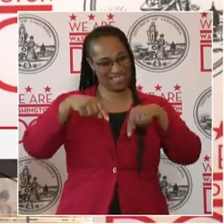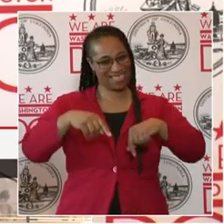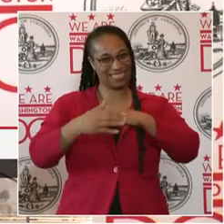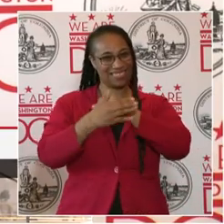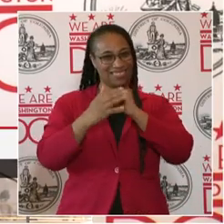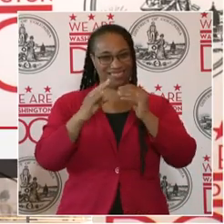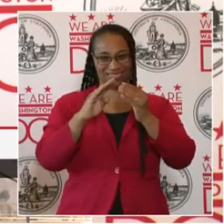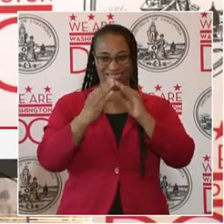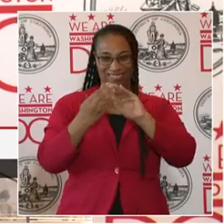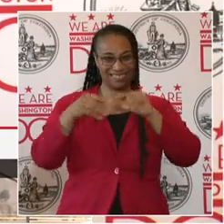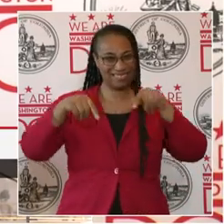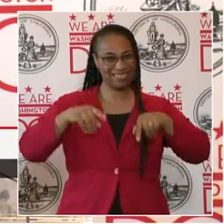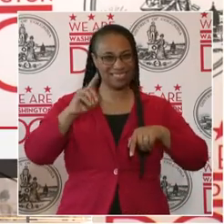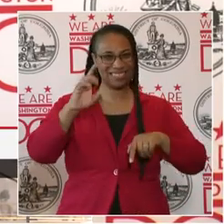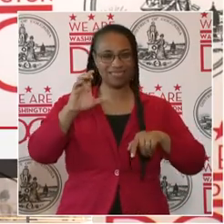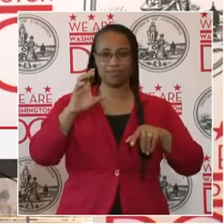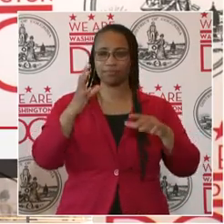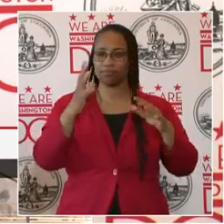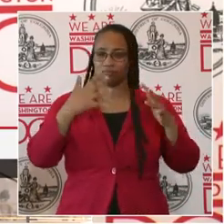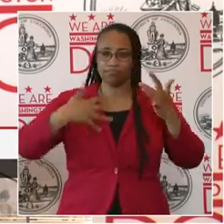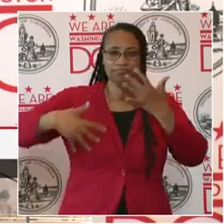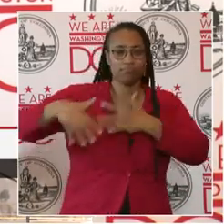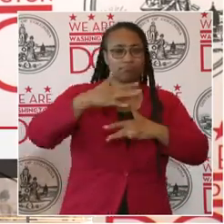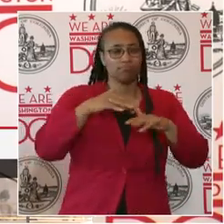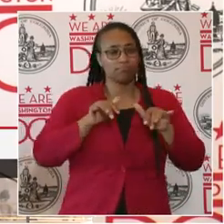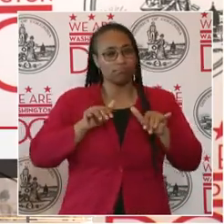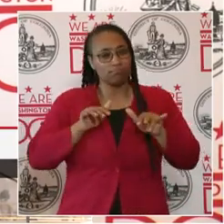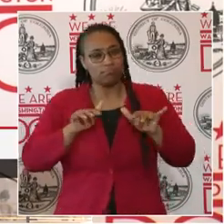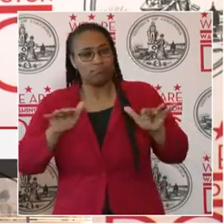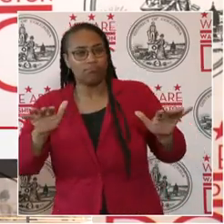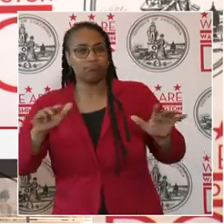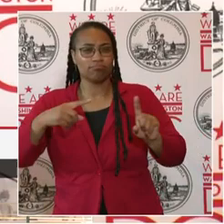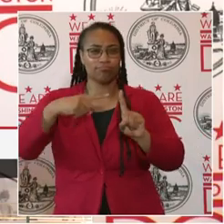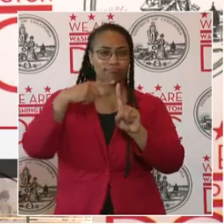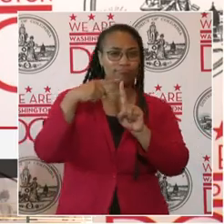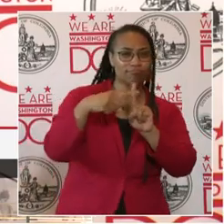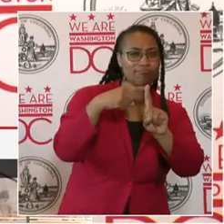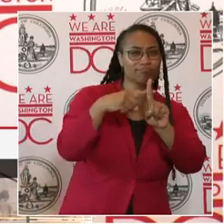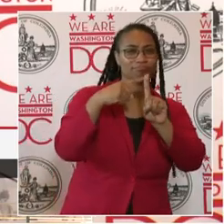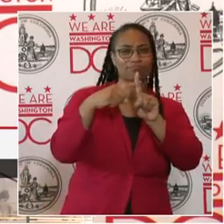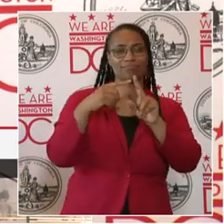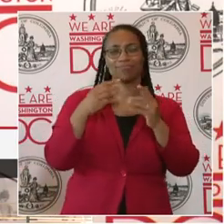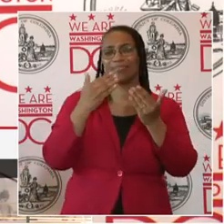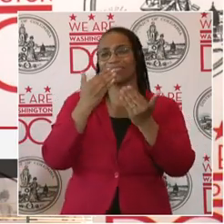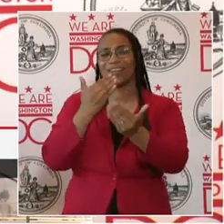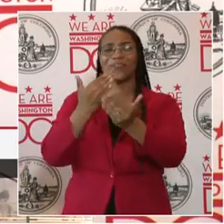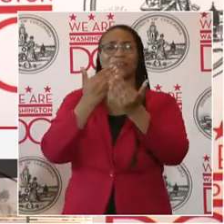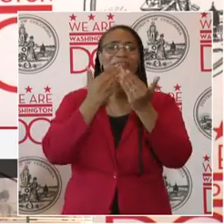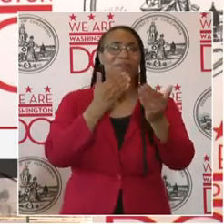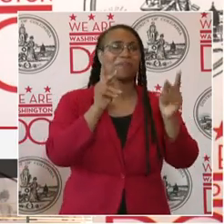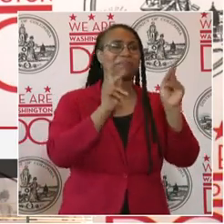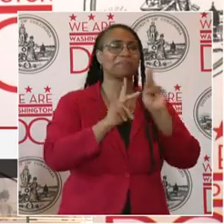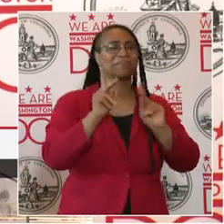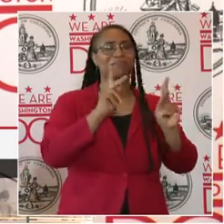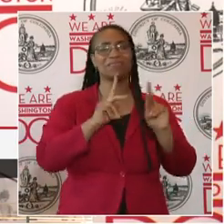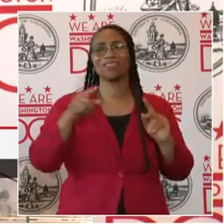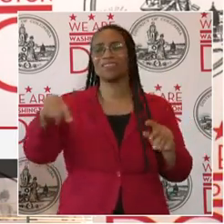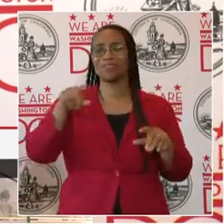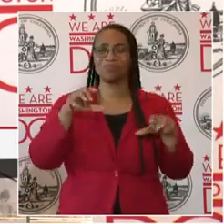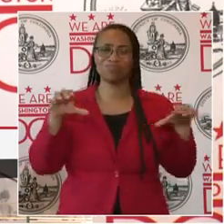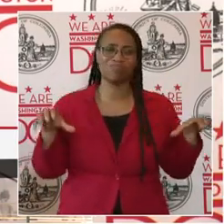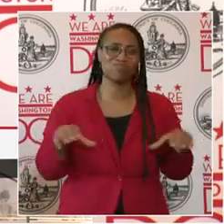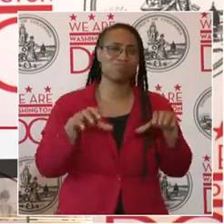live, whoever they are. And so thank you, Tia, thank you, Lupe, thank you, everyone who is doing things to make